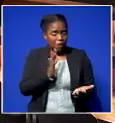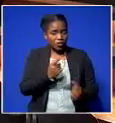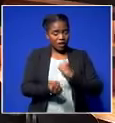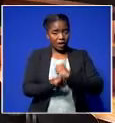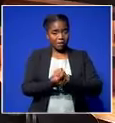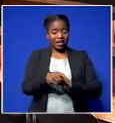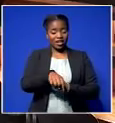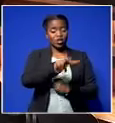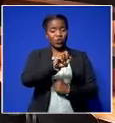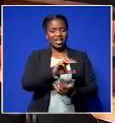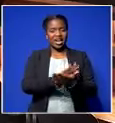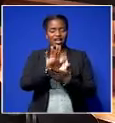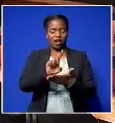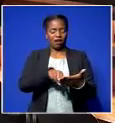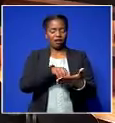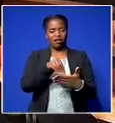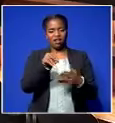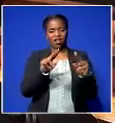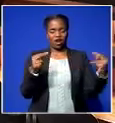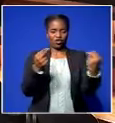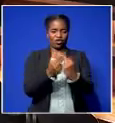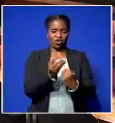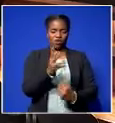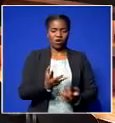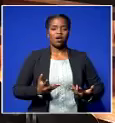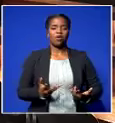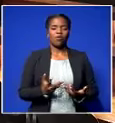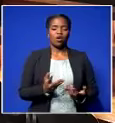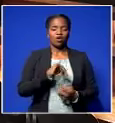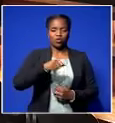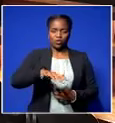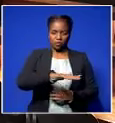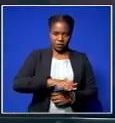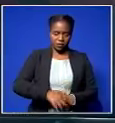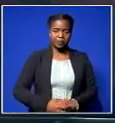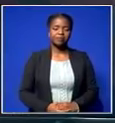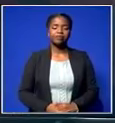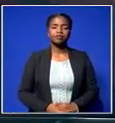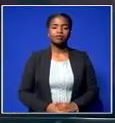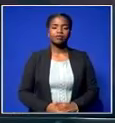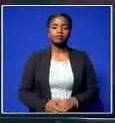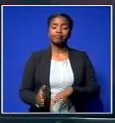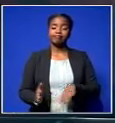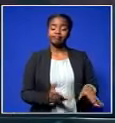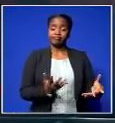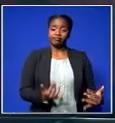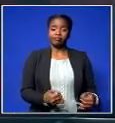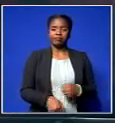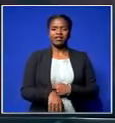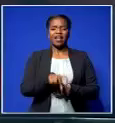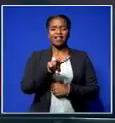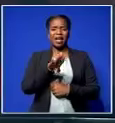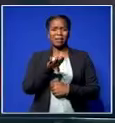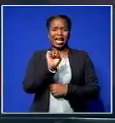up to the 2019 national election. Aaron Bates, Johannesburg. Still ahead, hundreds of